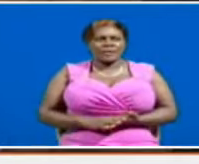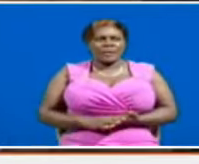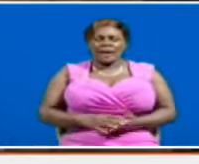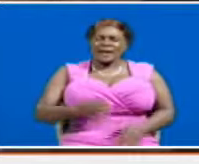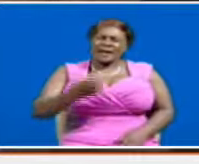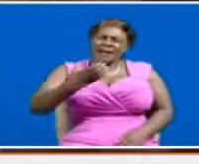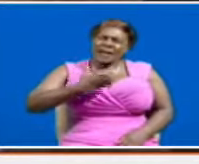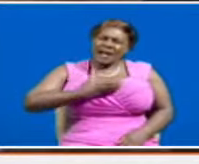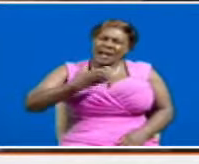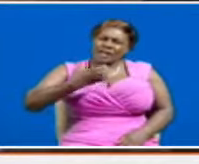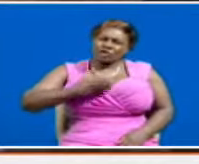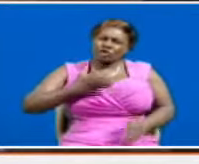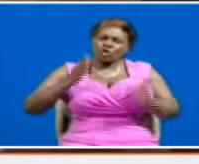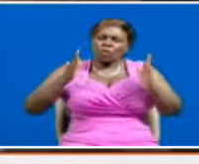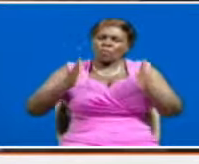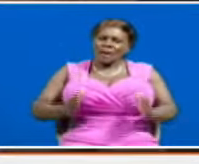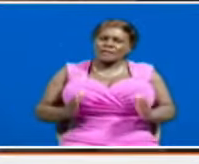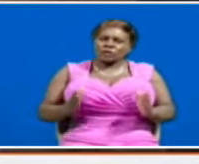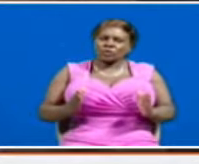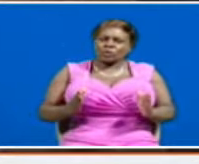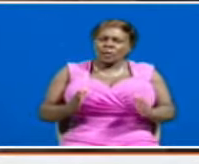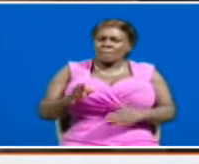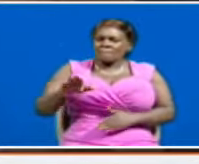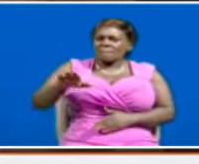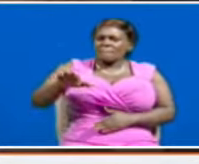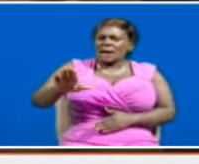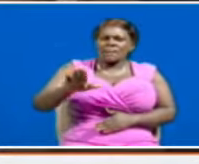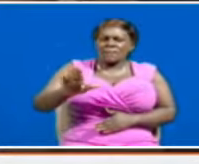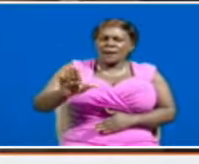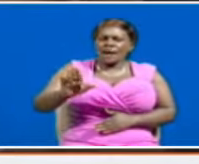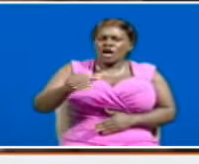askari, a casual, a person who is